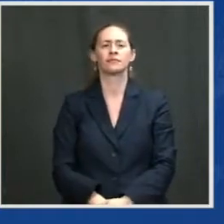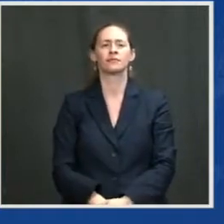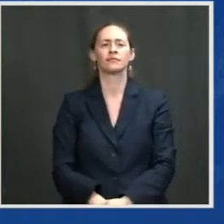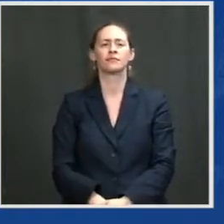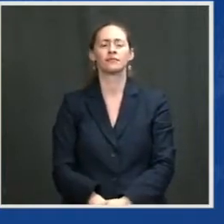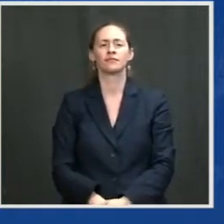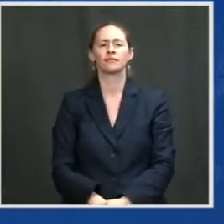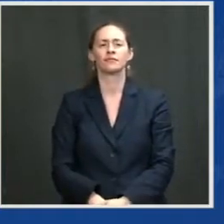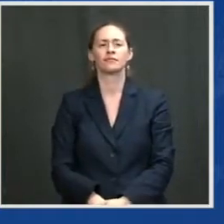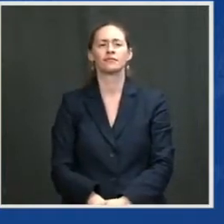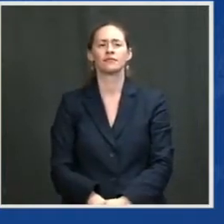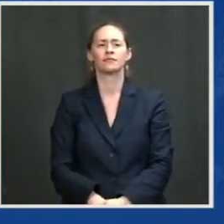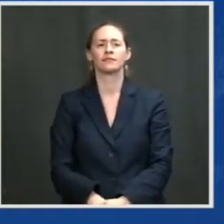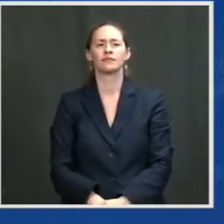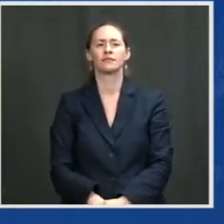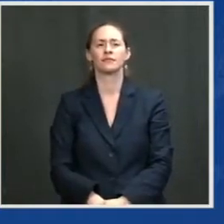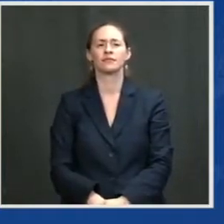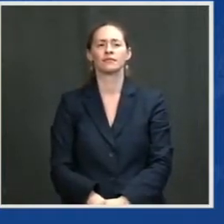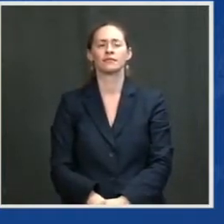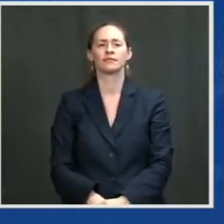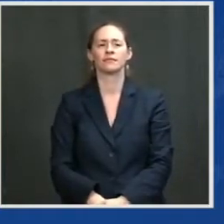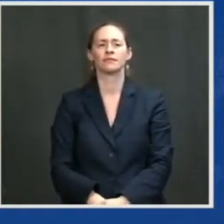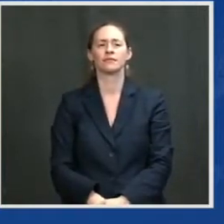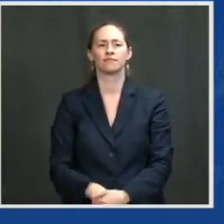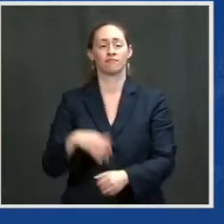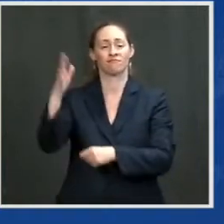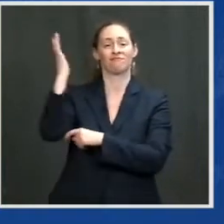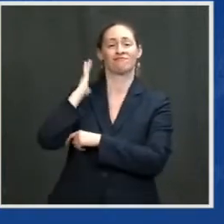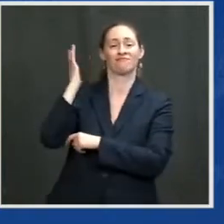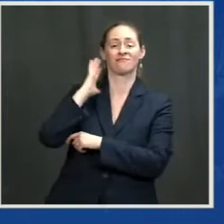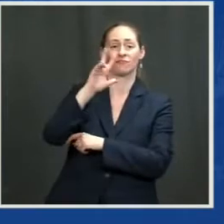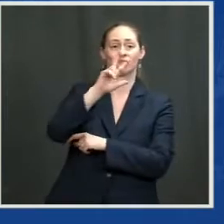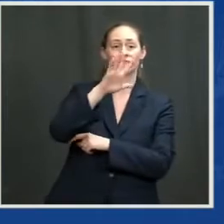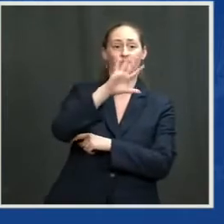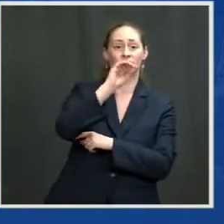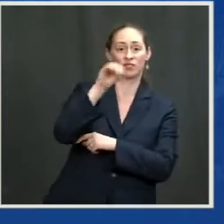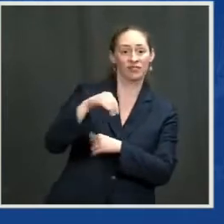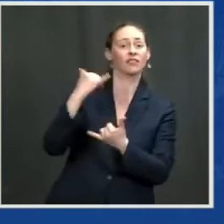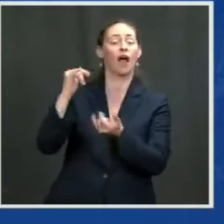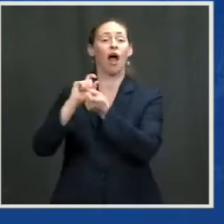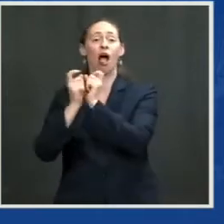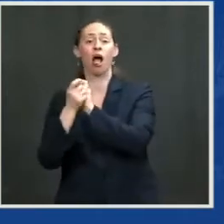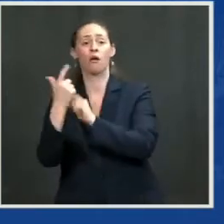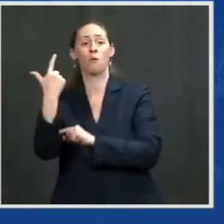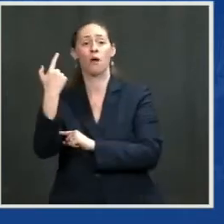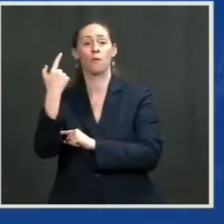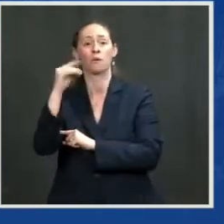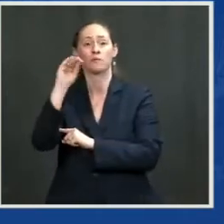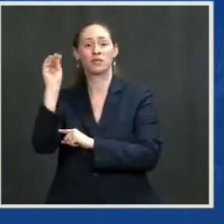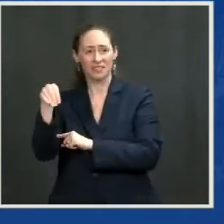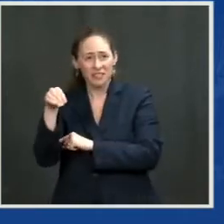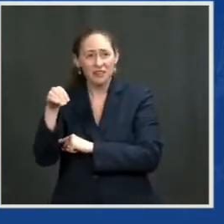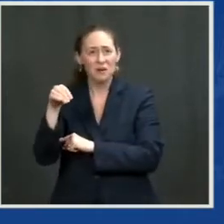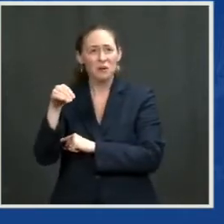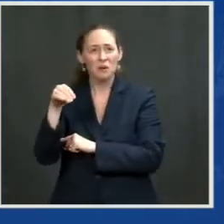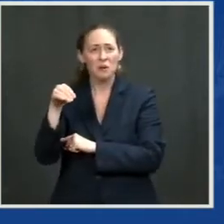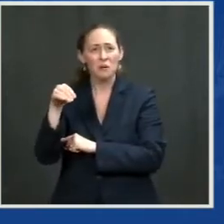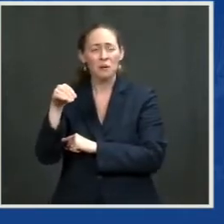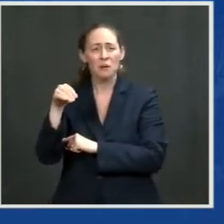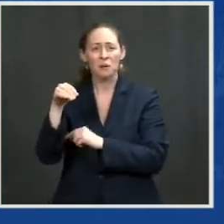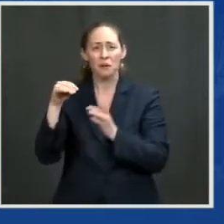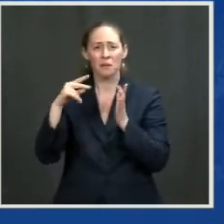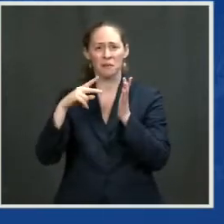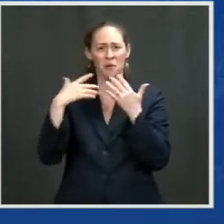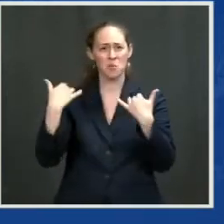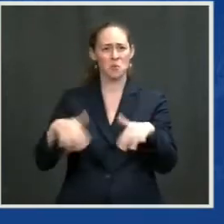pay 35%, it's now 21%. The way I can pay for this is the $40 billion, for example, just making sure the